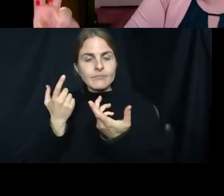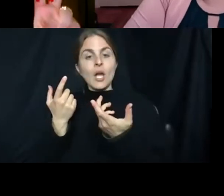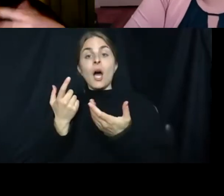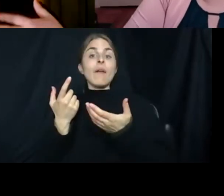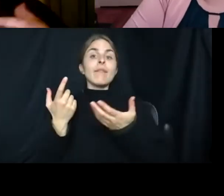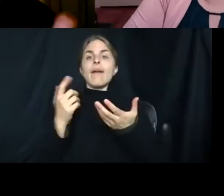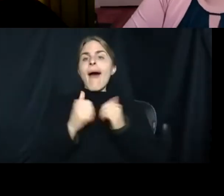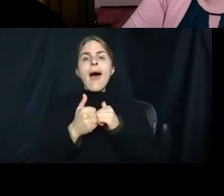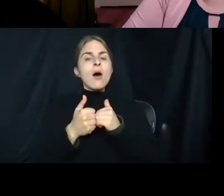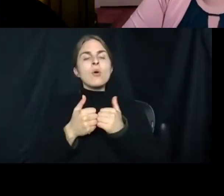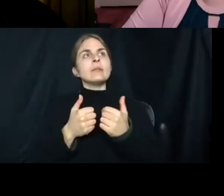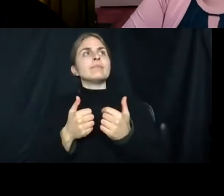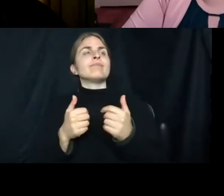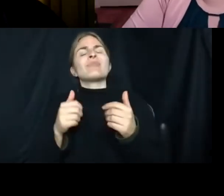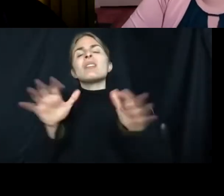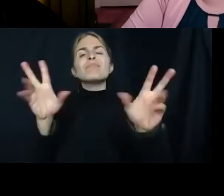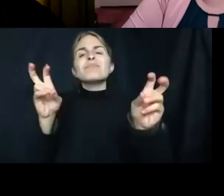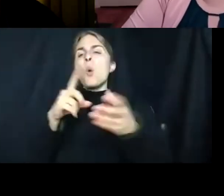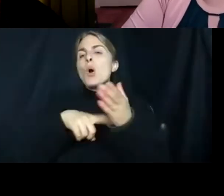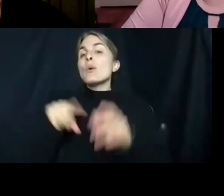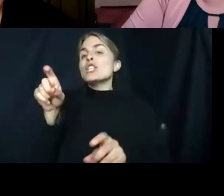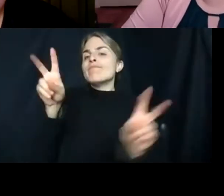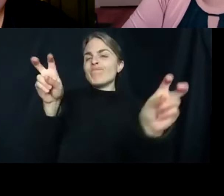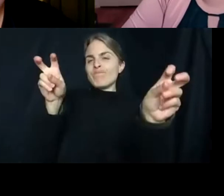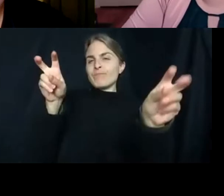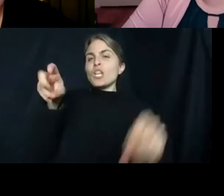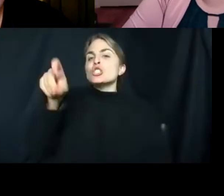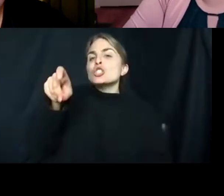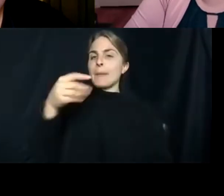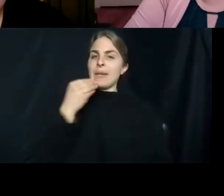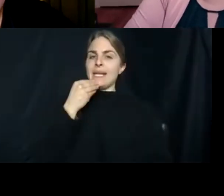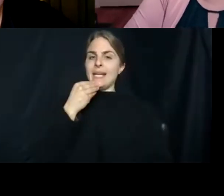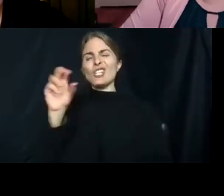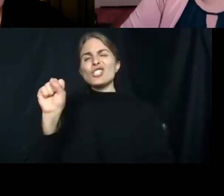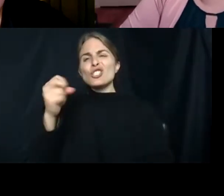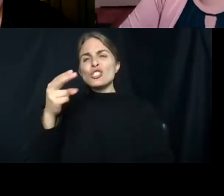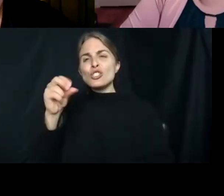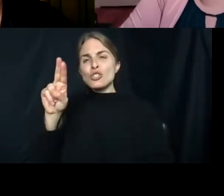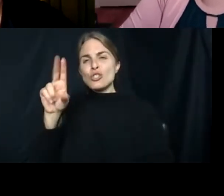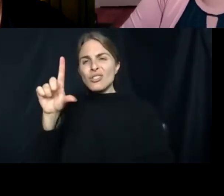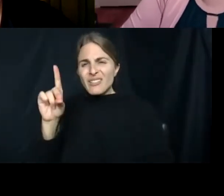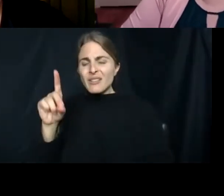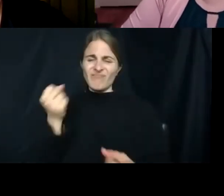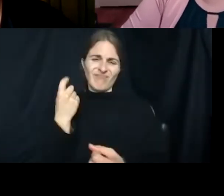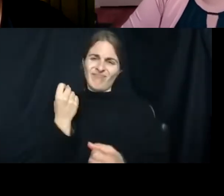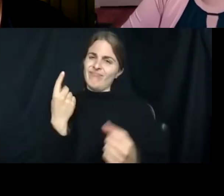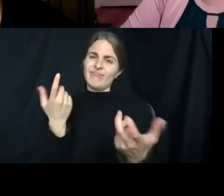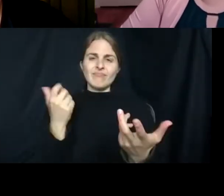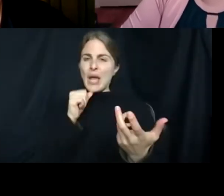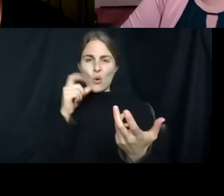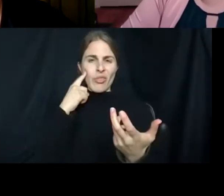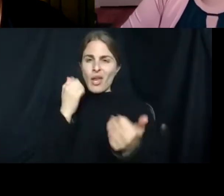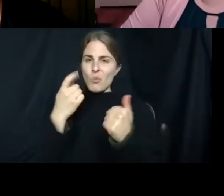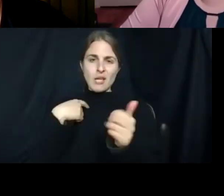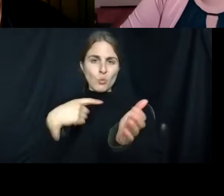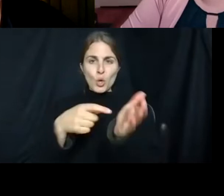should be eating. And I use that term obviously very loosely, because I don't actually think that anyone has a requirement to eat what